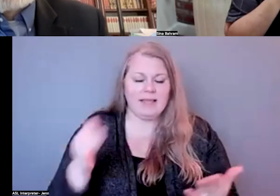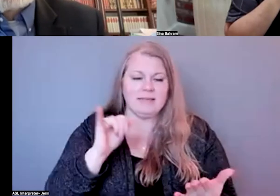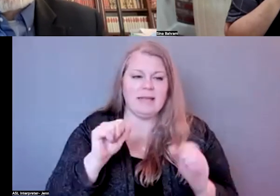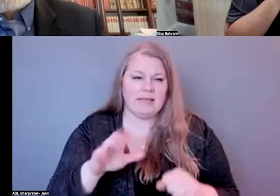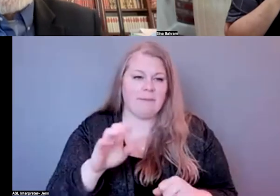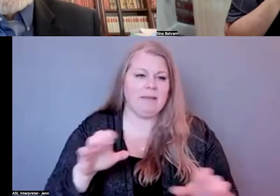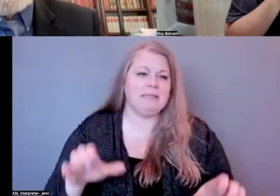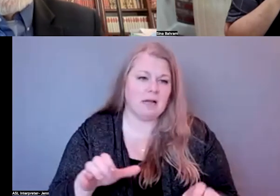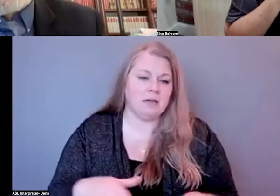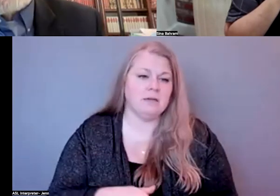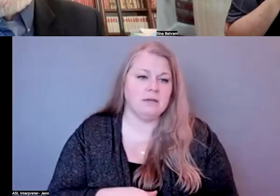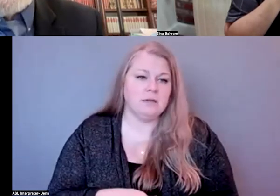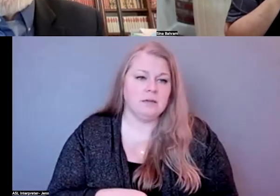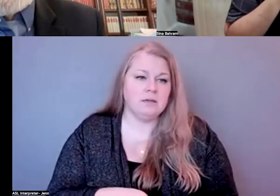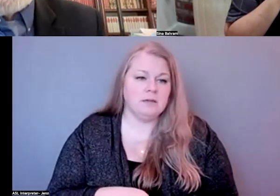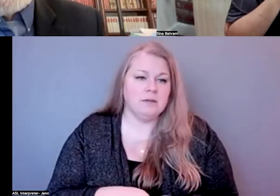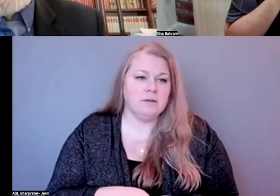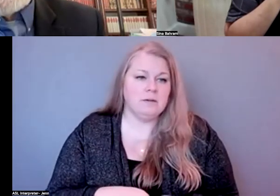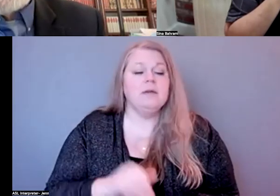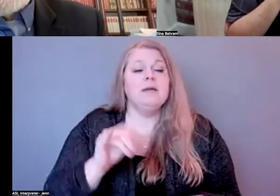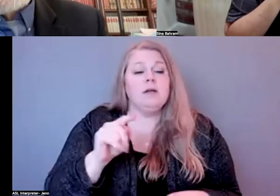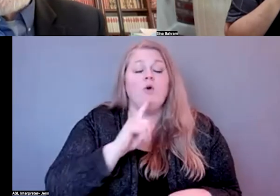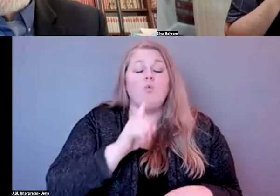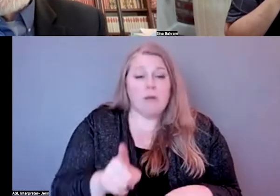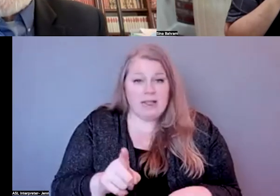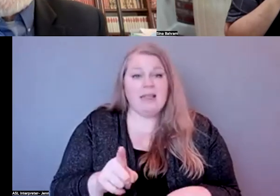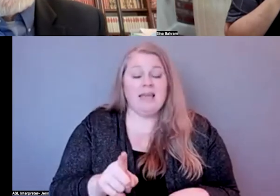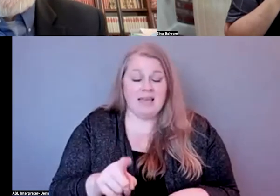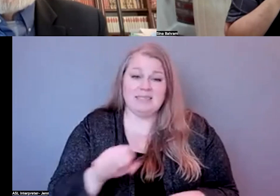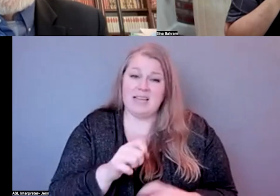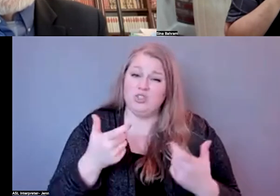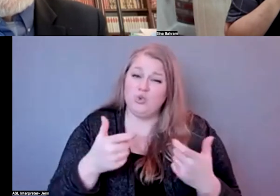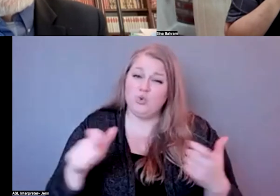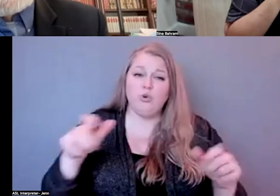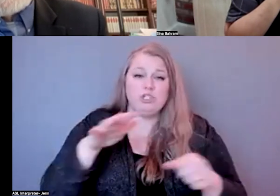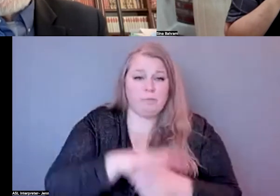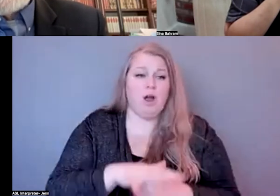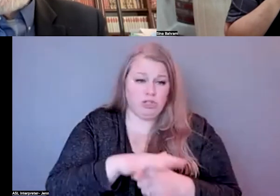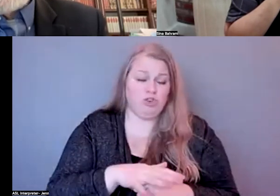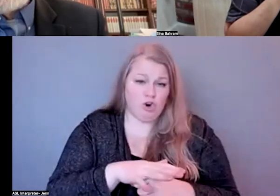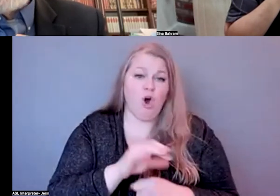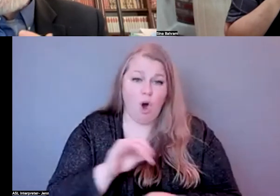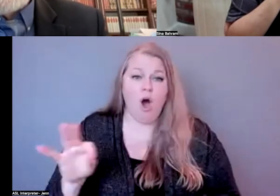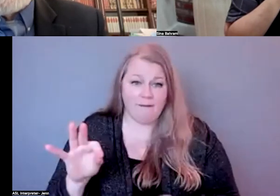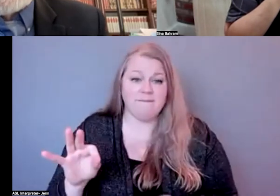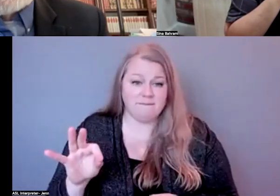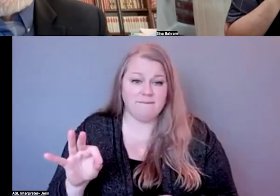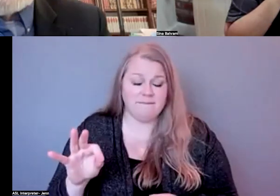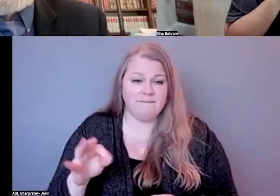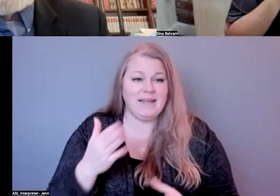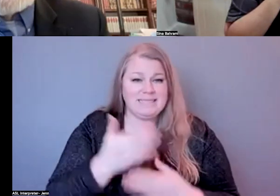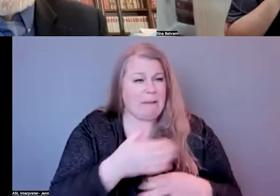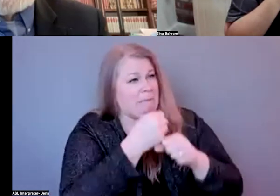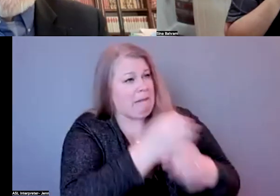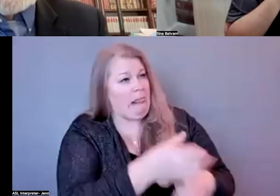done. It really takes a huge pressure off. We can stop, yelling at industry